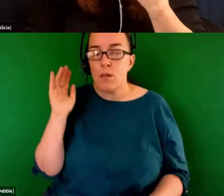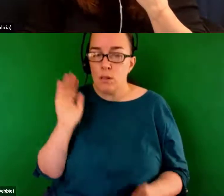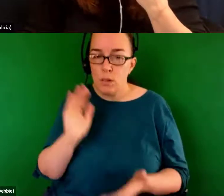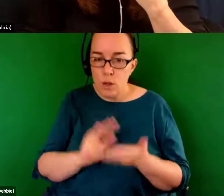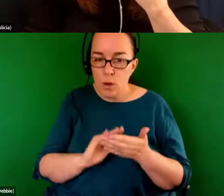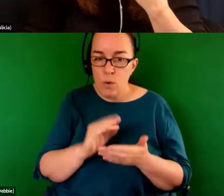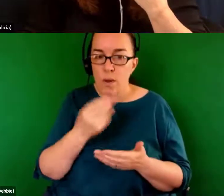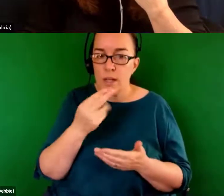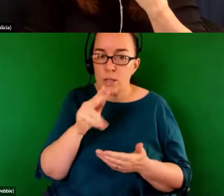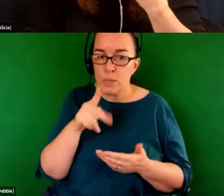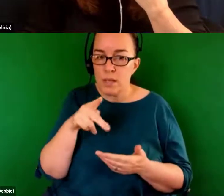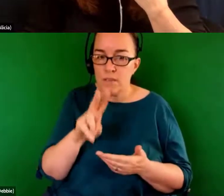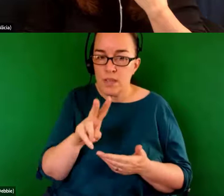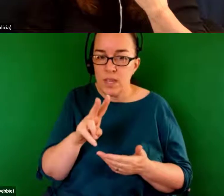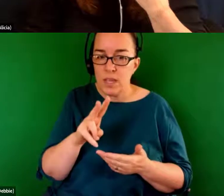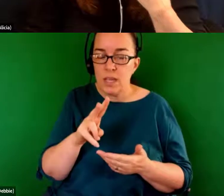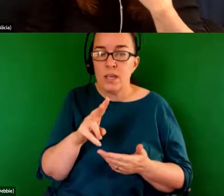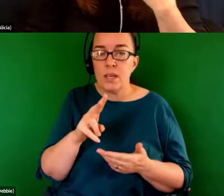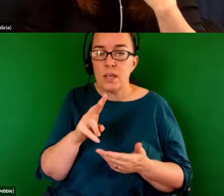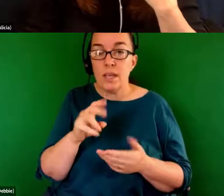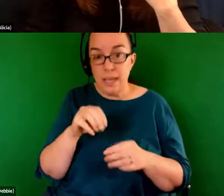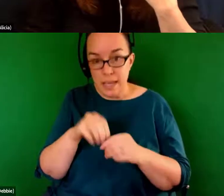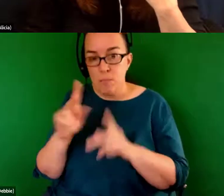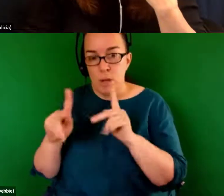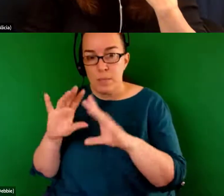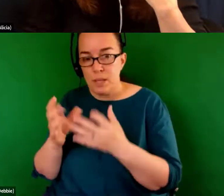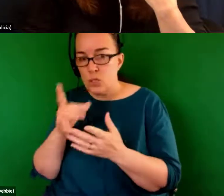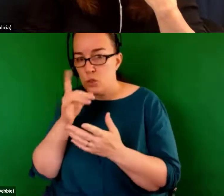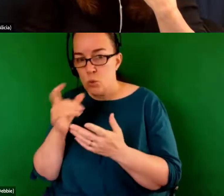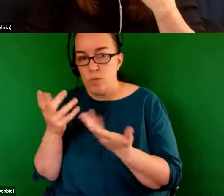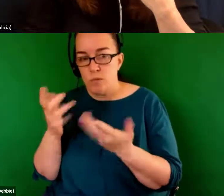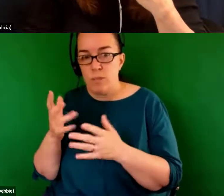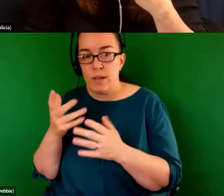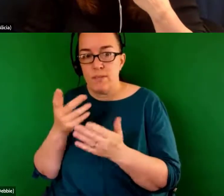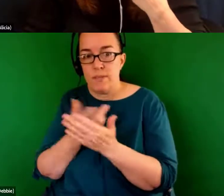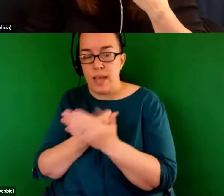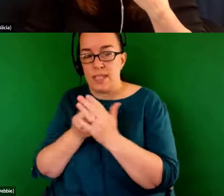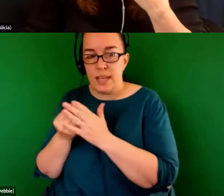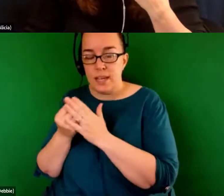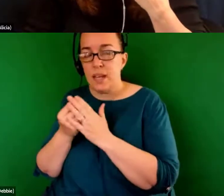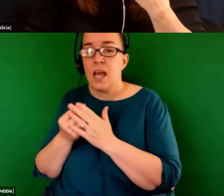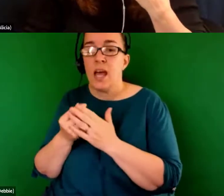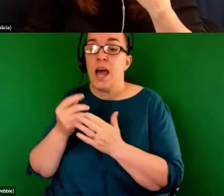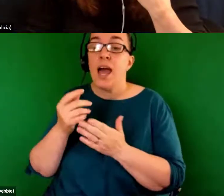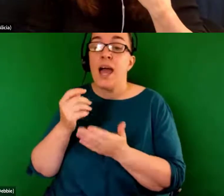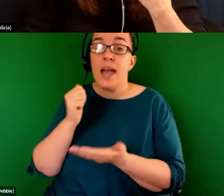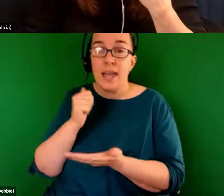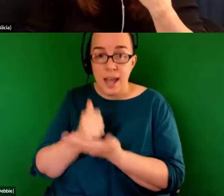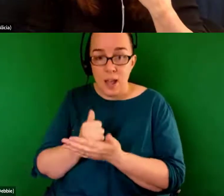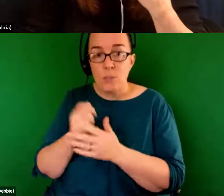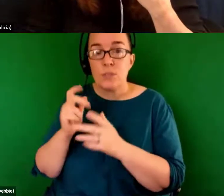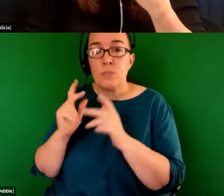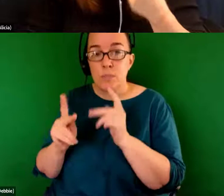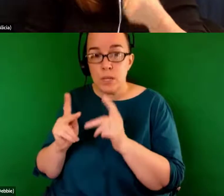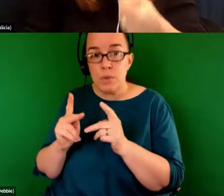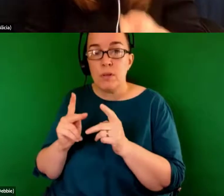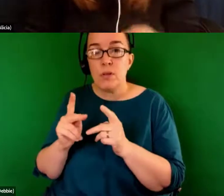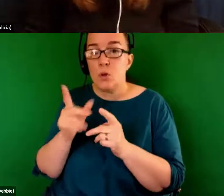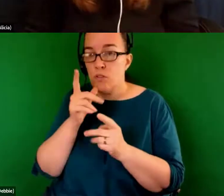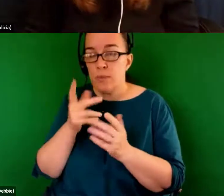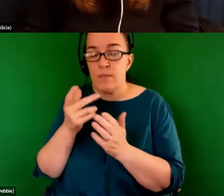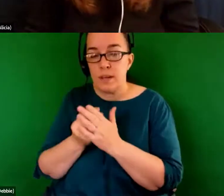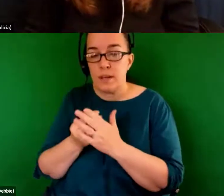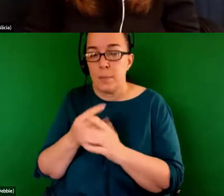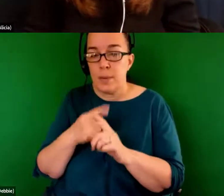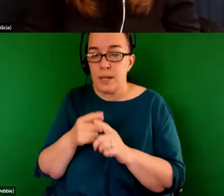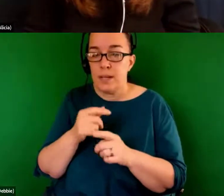really doesn't, it helps the people that were vaccinated, but it doesn't make a huge dent when it comes to preventing cancers and preventing the ill effects